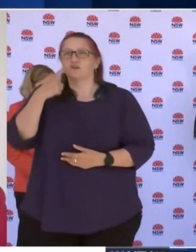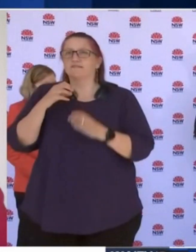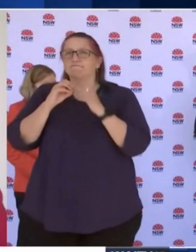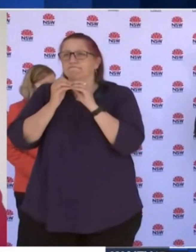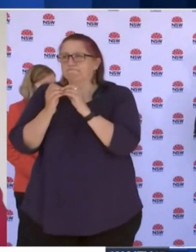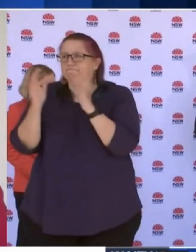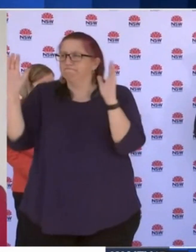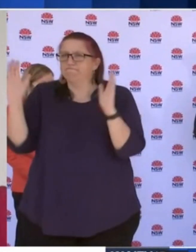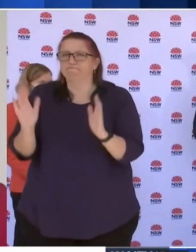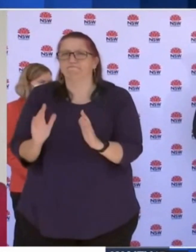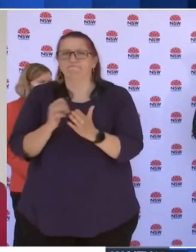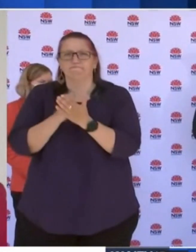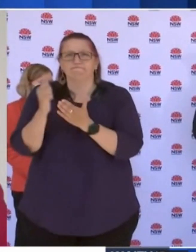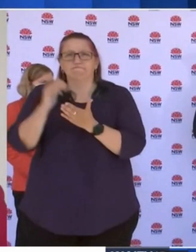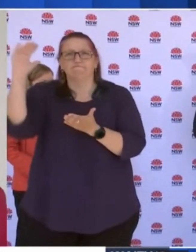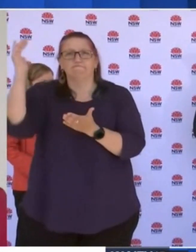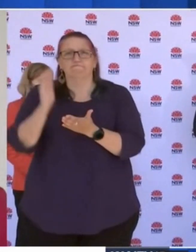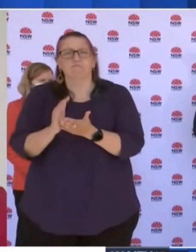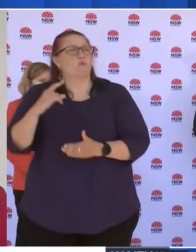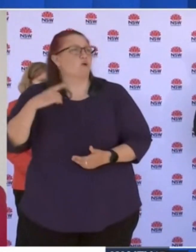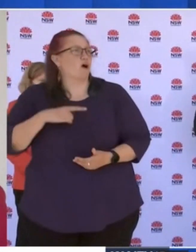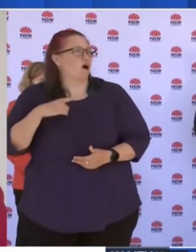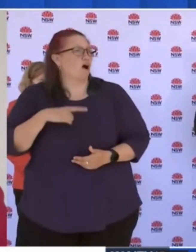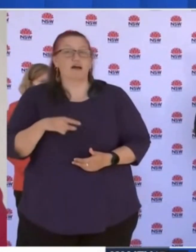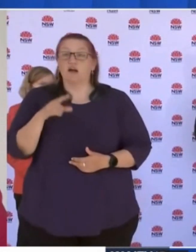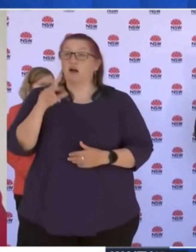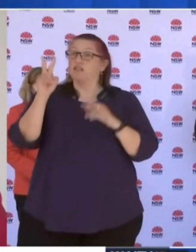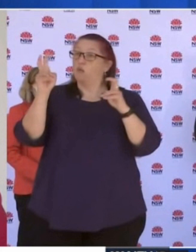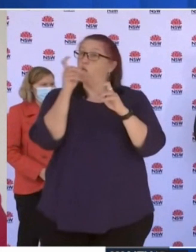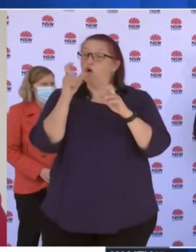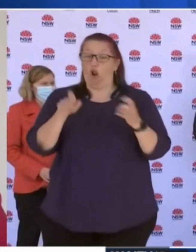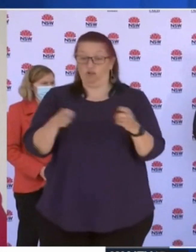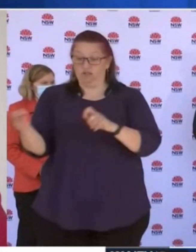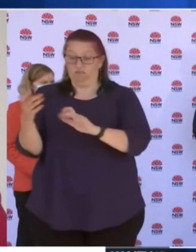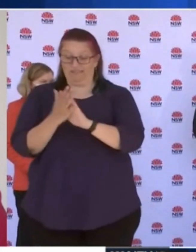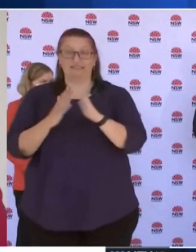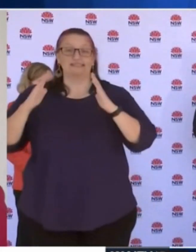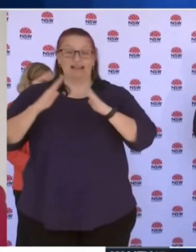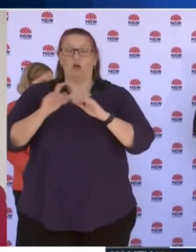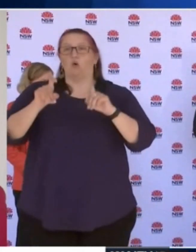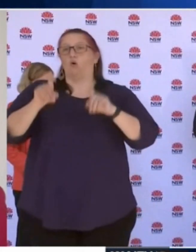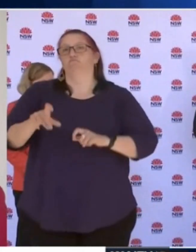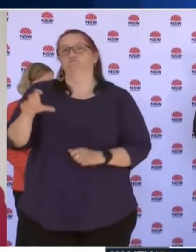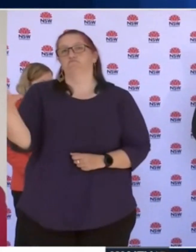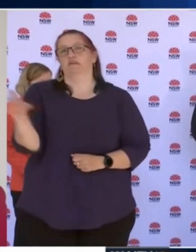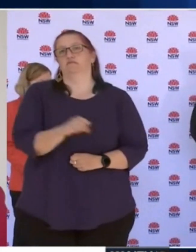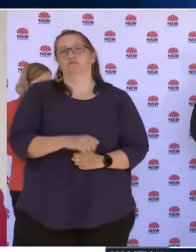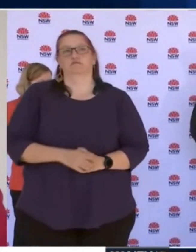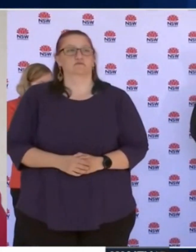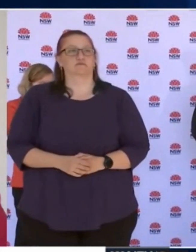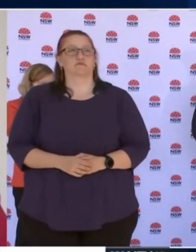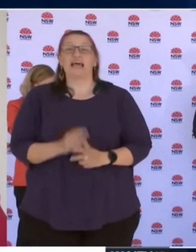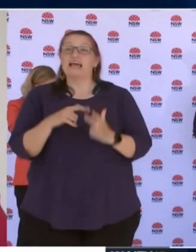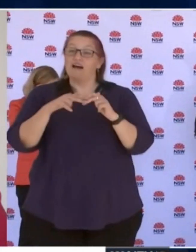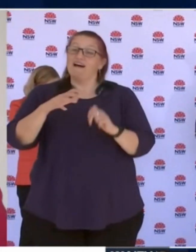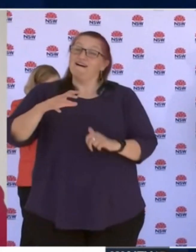to the community, stay at home means stay at home, don't leave the house unless you absolutely have to, and please make sure that if you